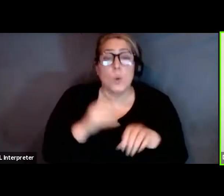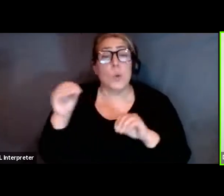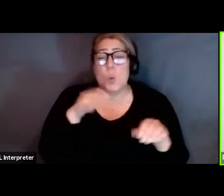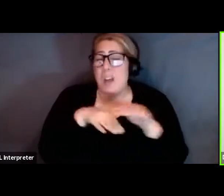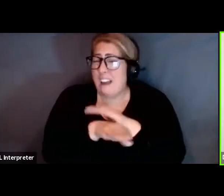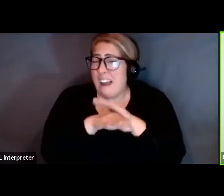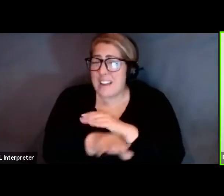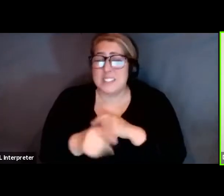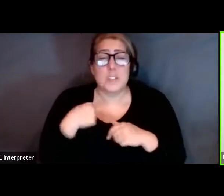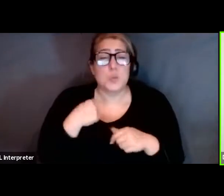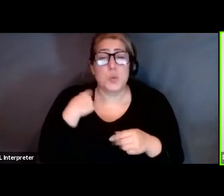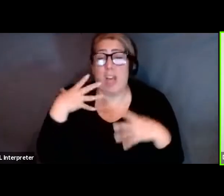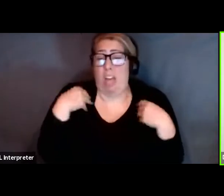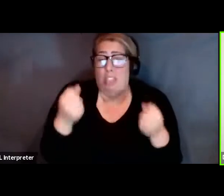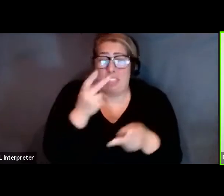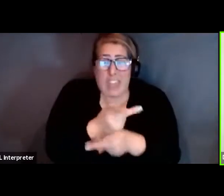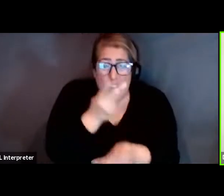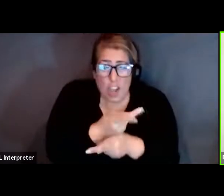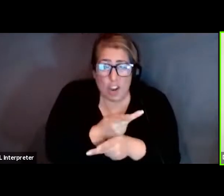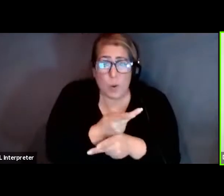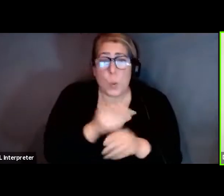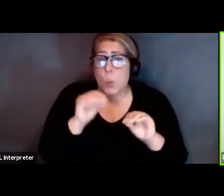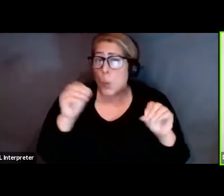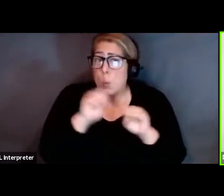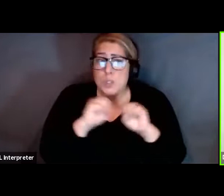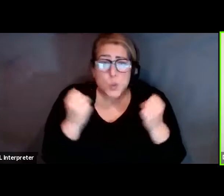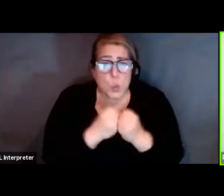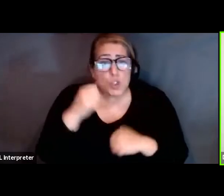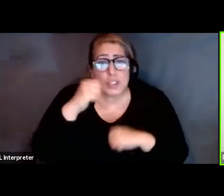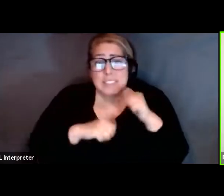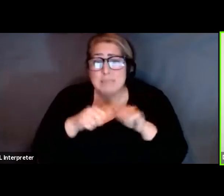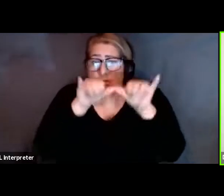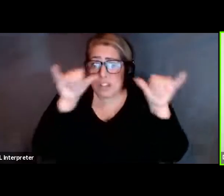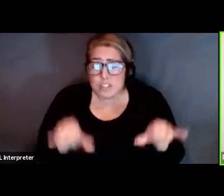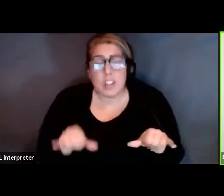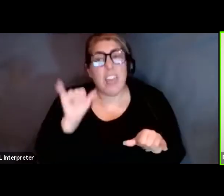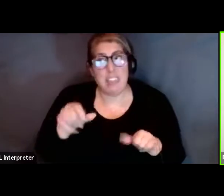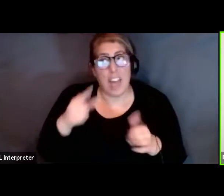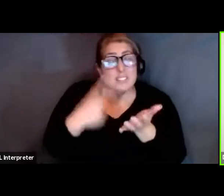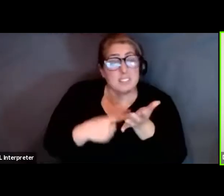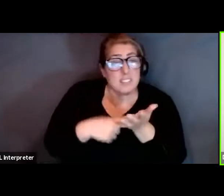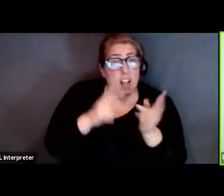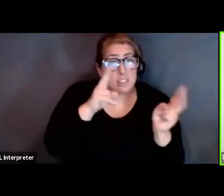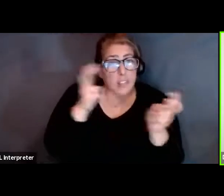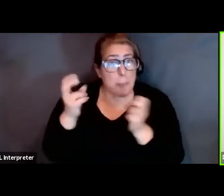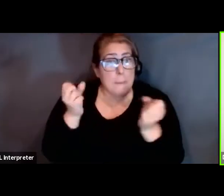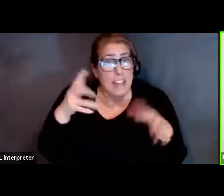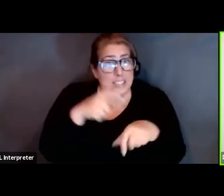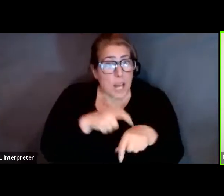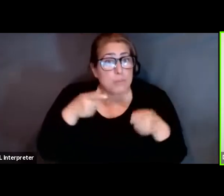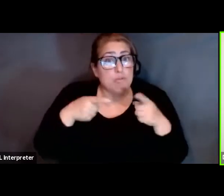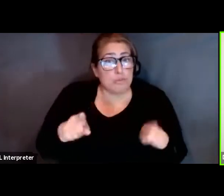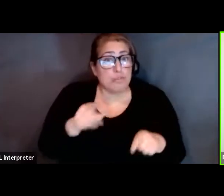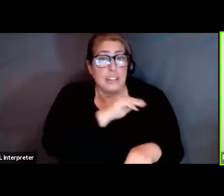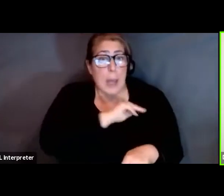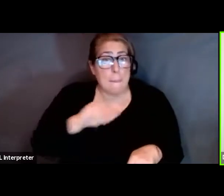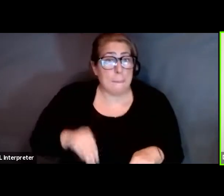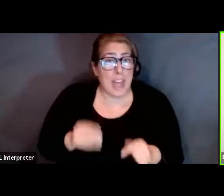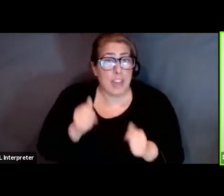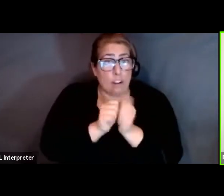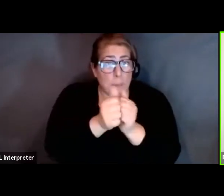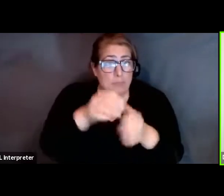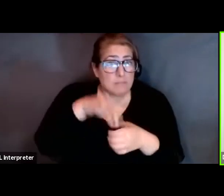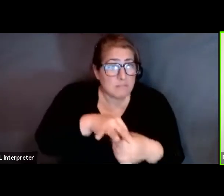social infrastructure have been discussed and debated throughout the mayoral race. Unfortunately, embedded within each of